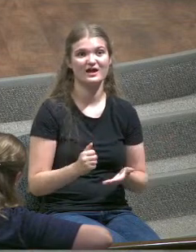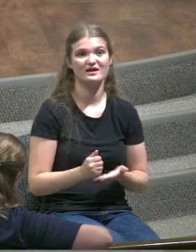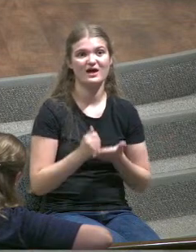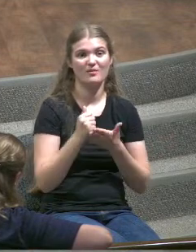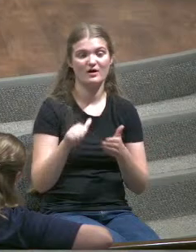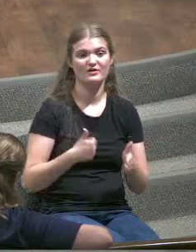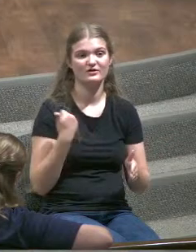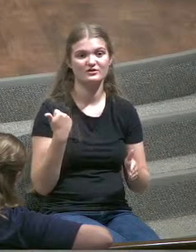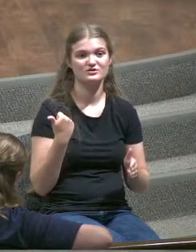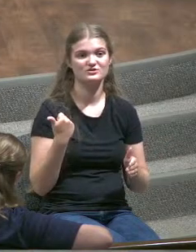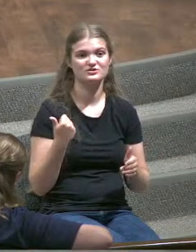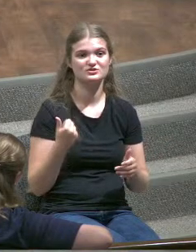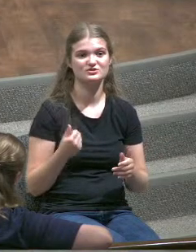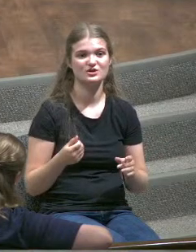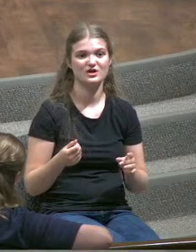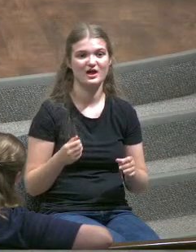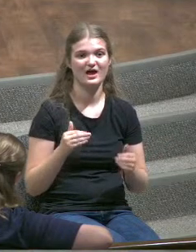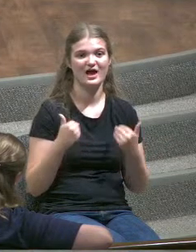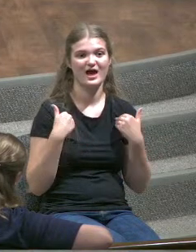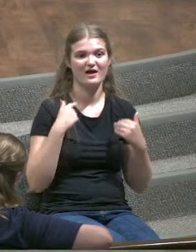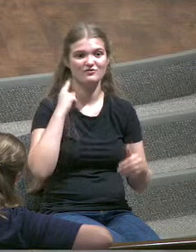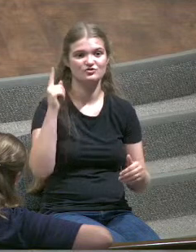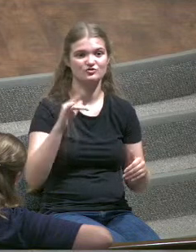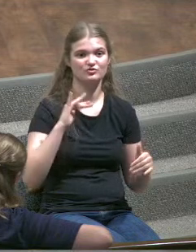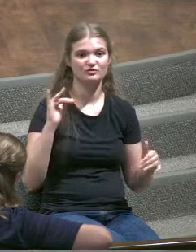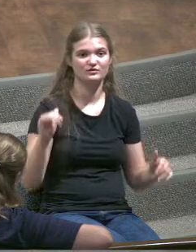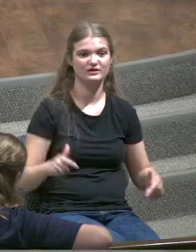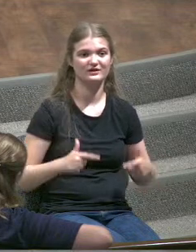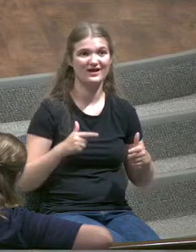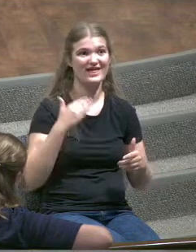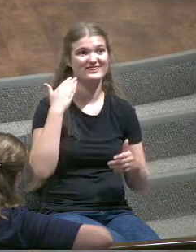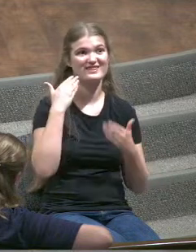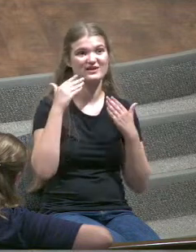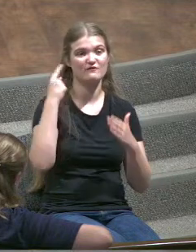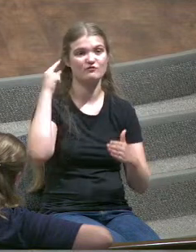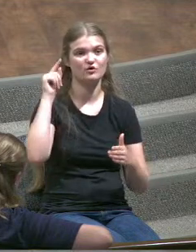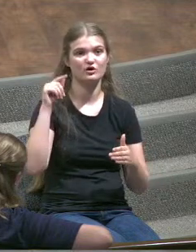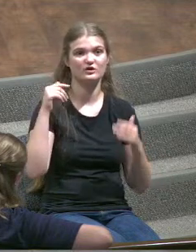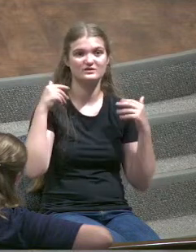You. Father, we thank You for His sacrifice that makes that confidence in